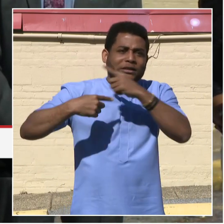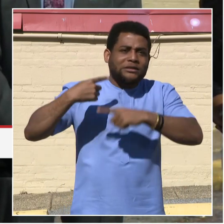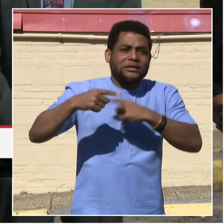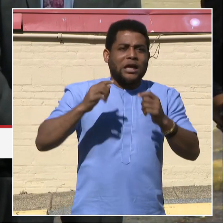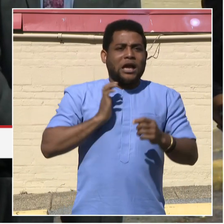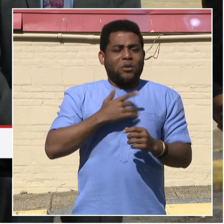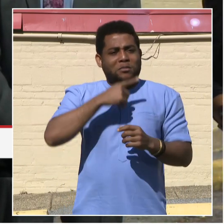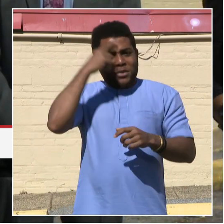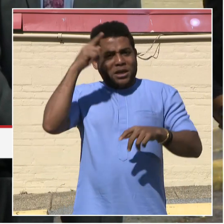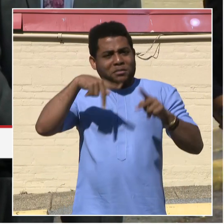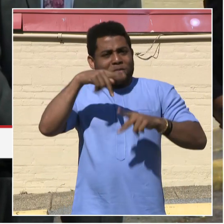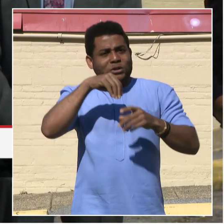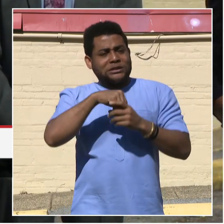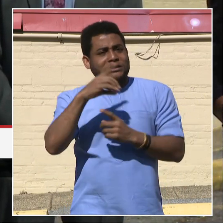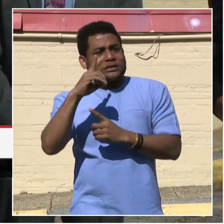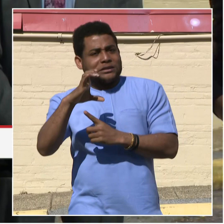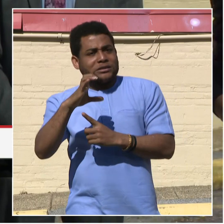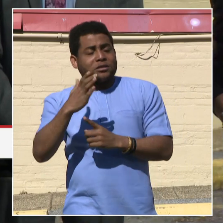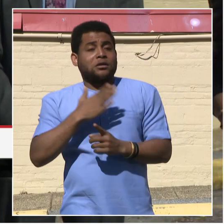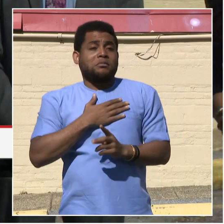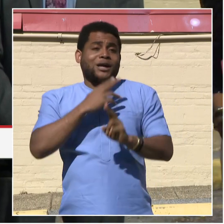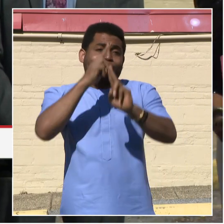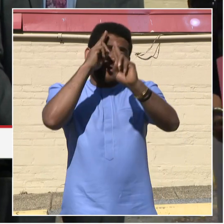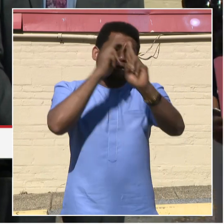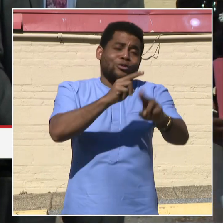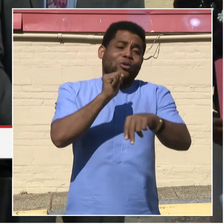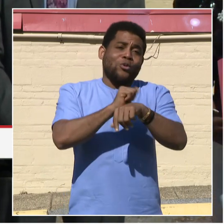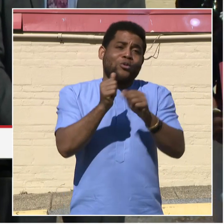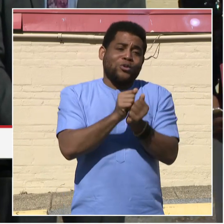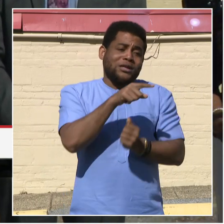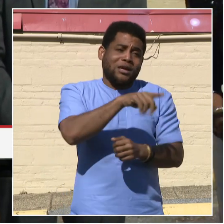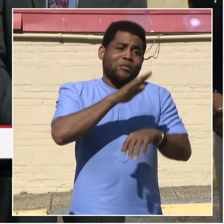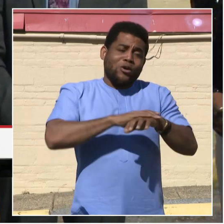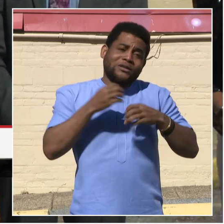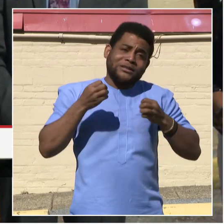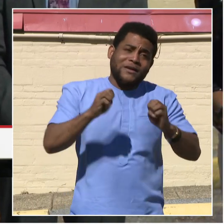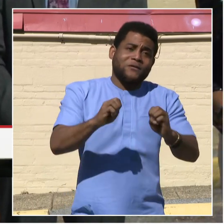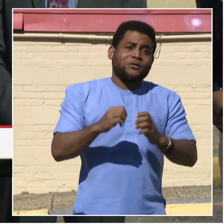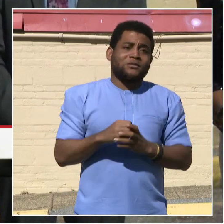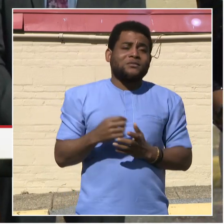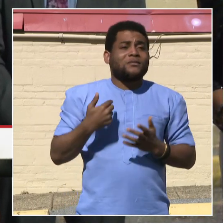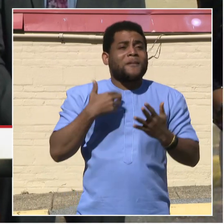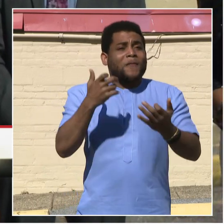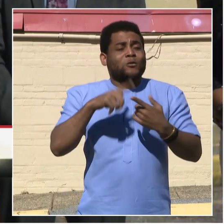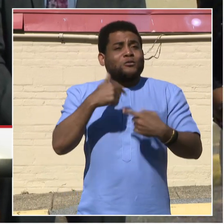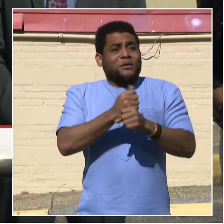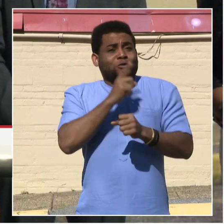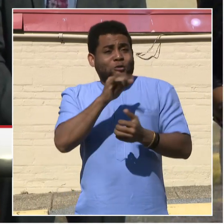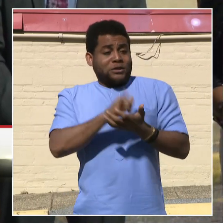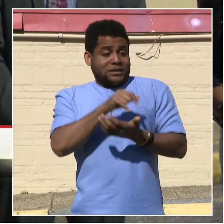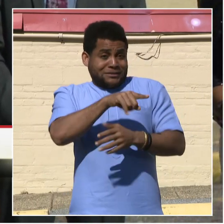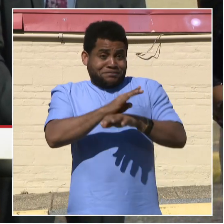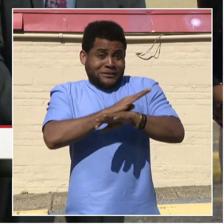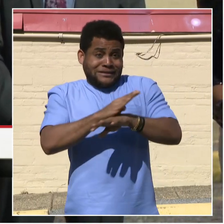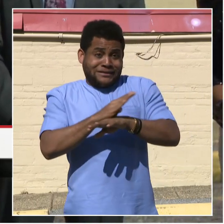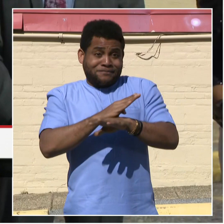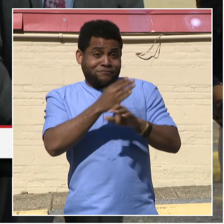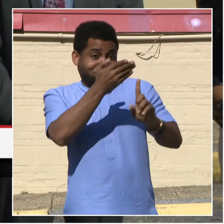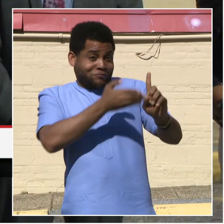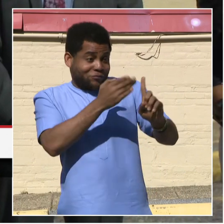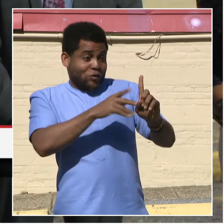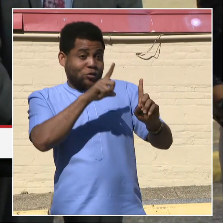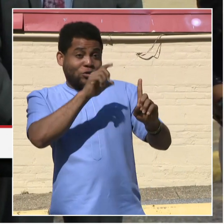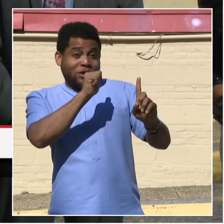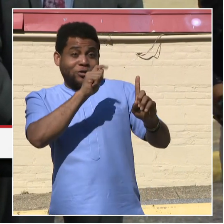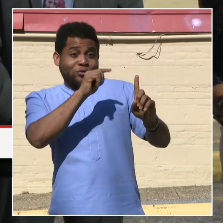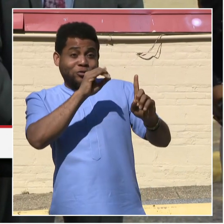It's been my honor to work with him on this effort to make sure that businesses like LaToya's not only can stay